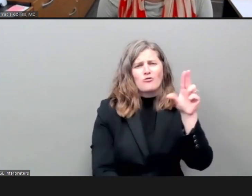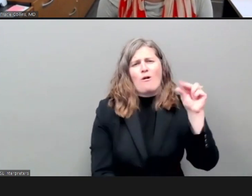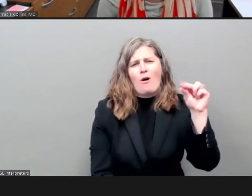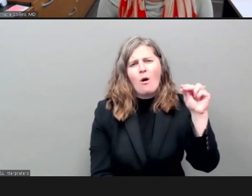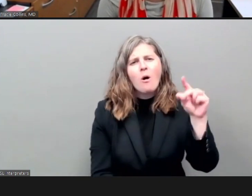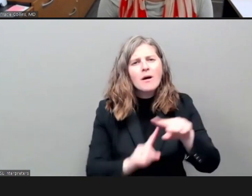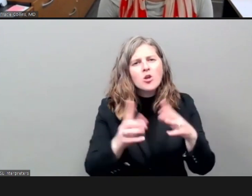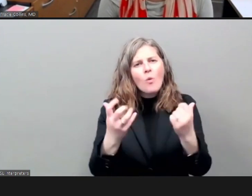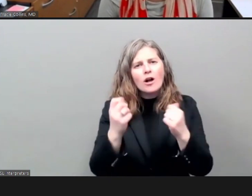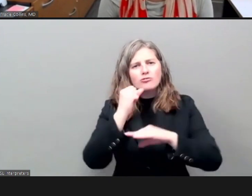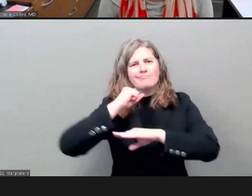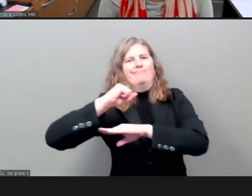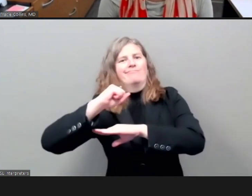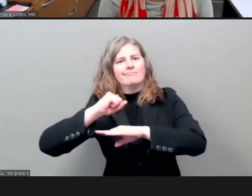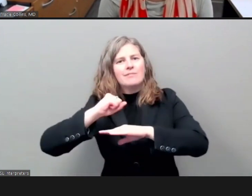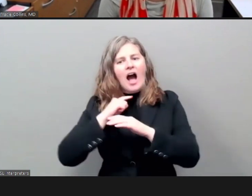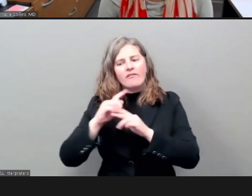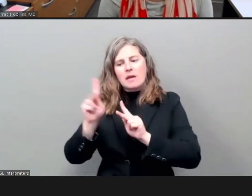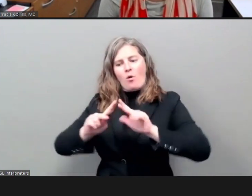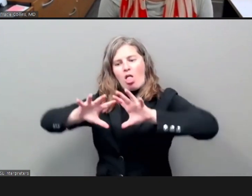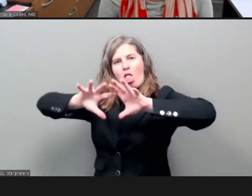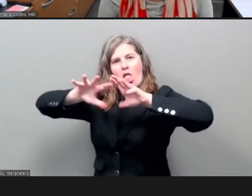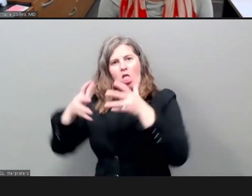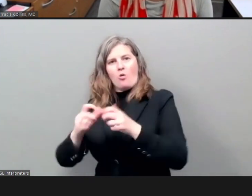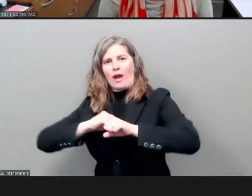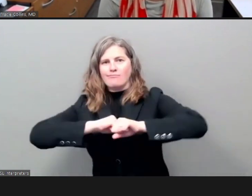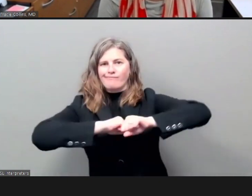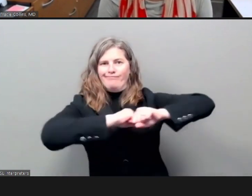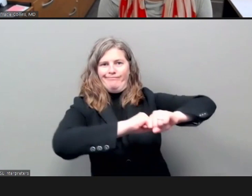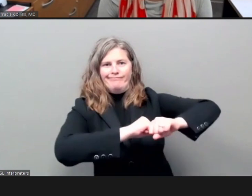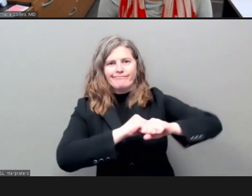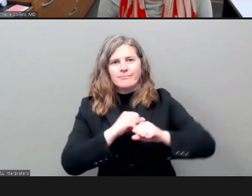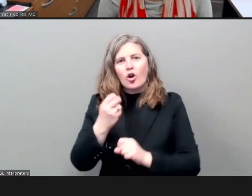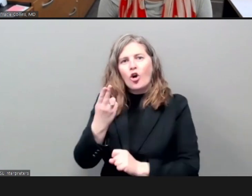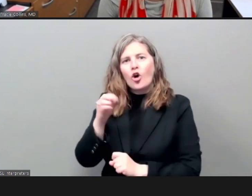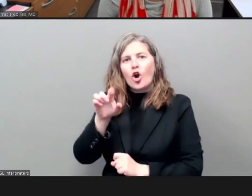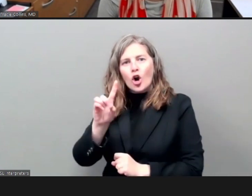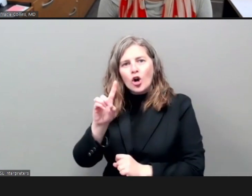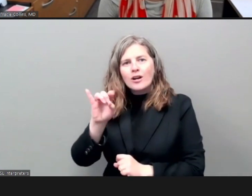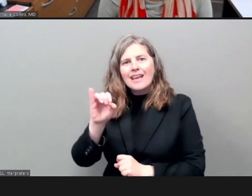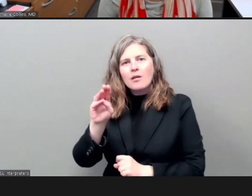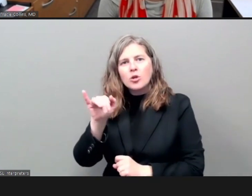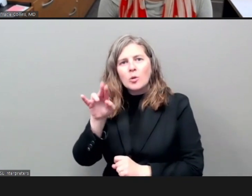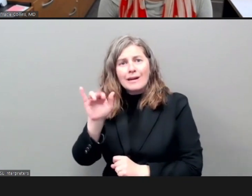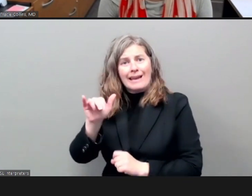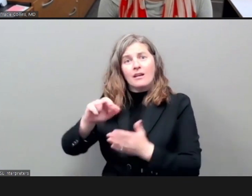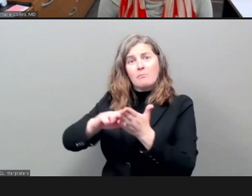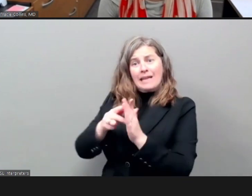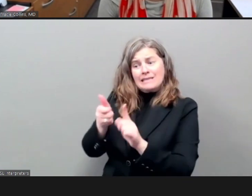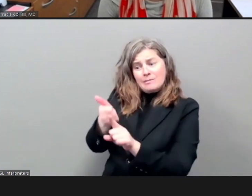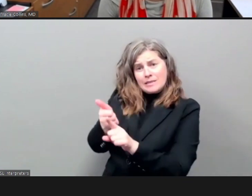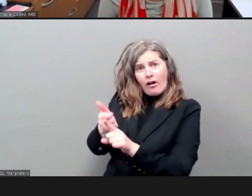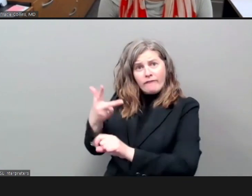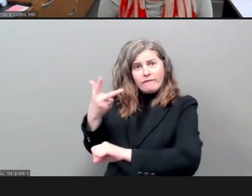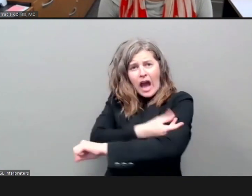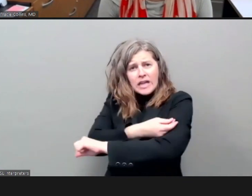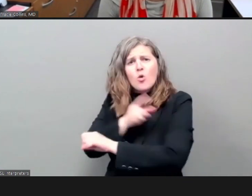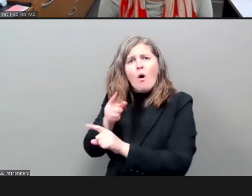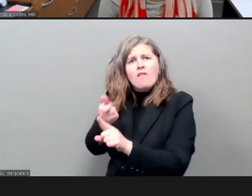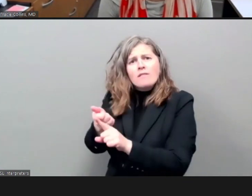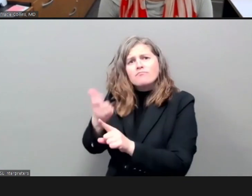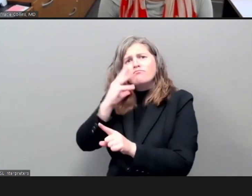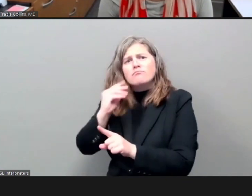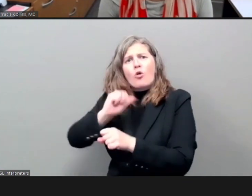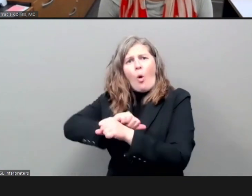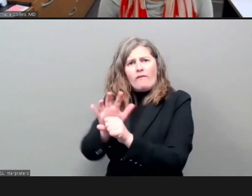herd immunity, which is people are vaccinated and or folks have gotten COVID and